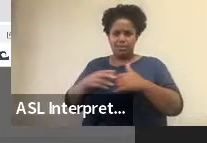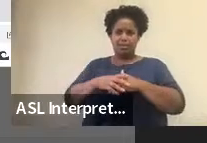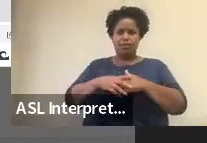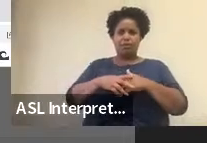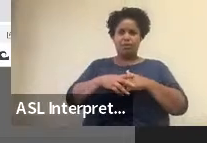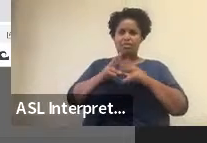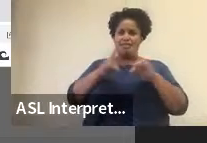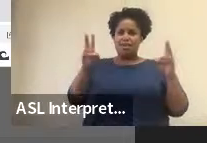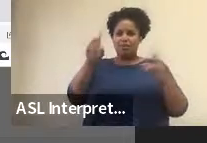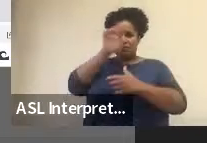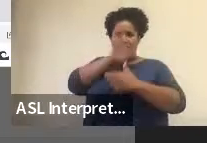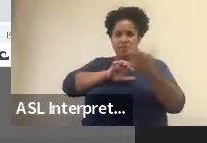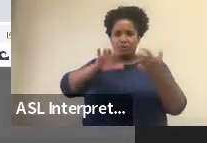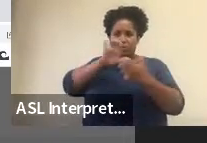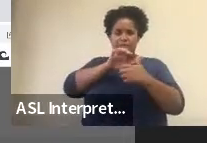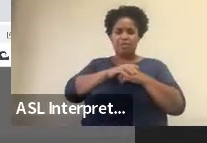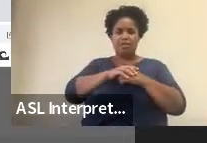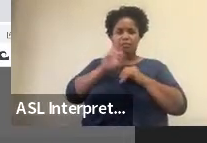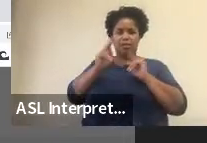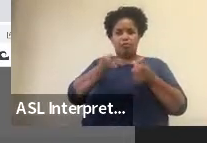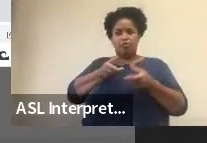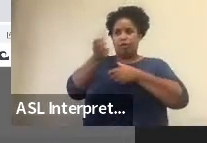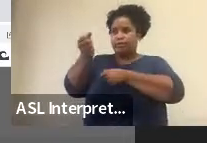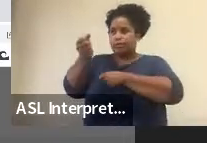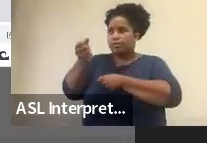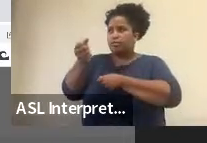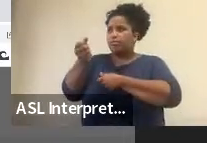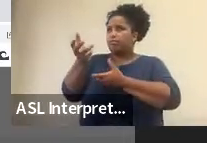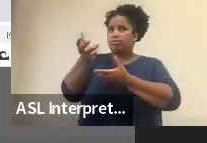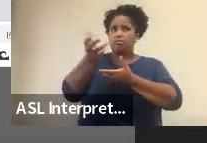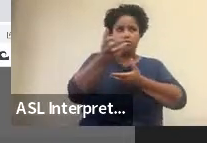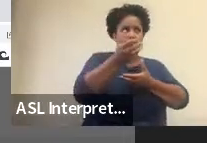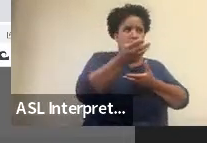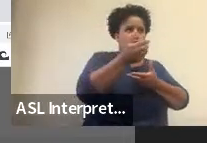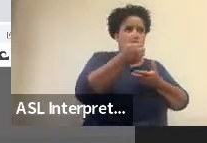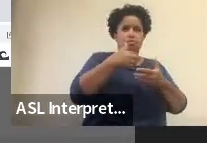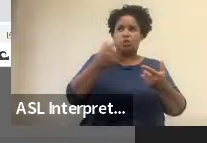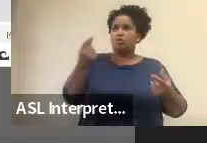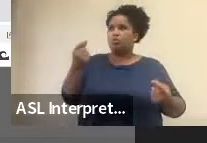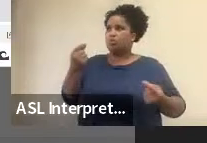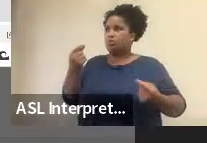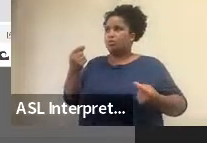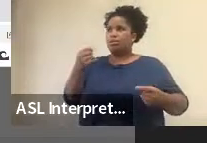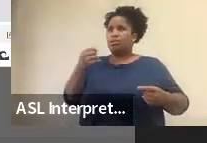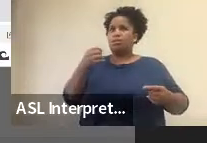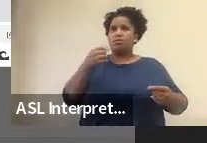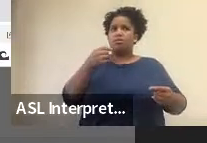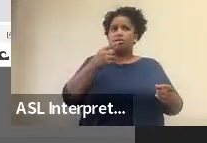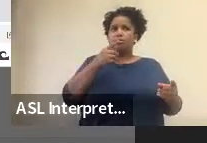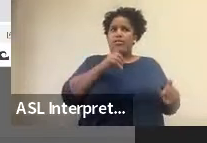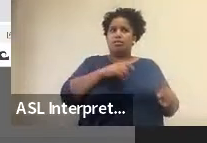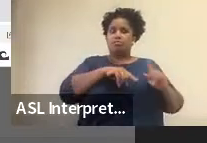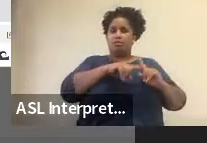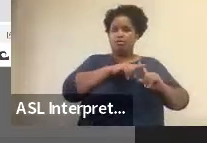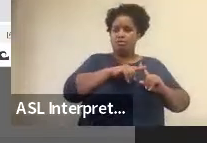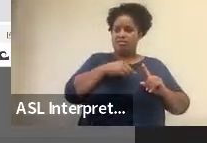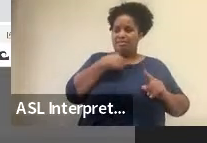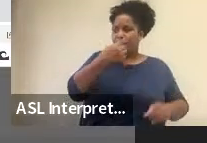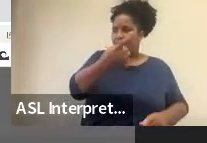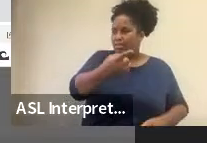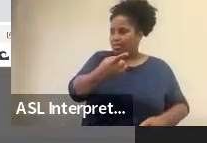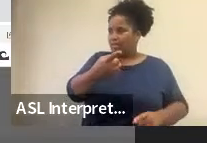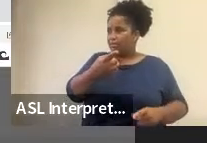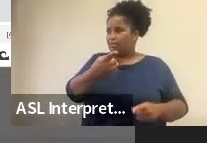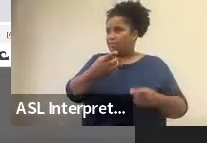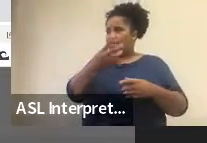very confusing as far as people trusting whether they should say or not that they've tested positive to avoid